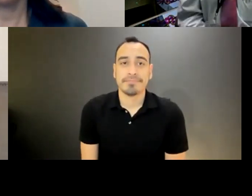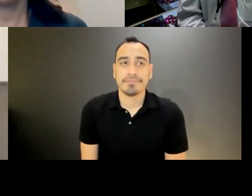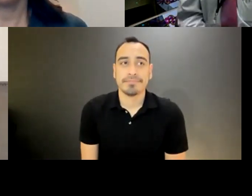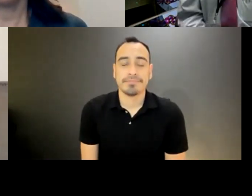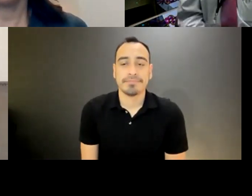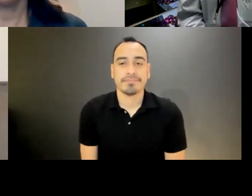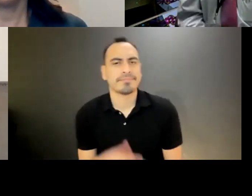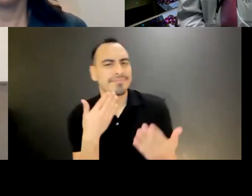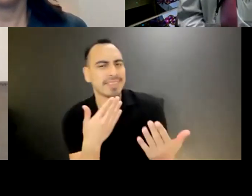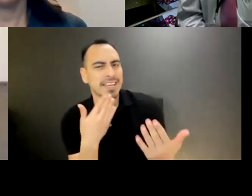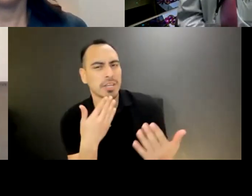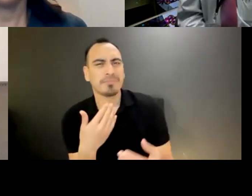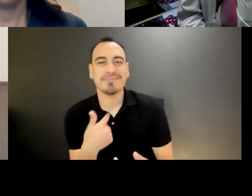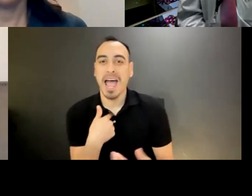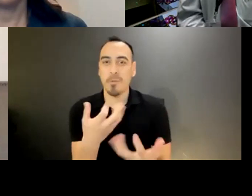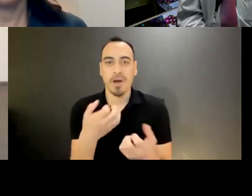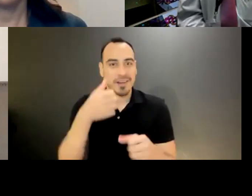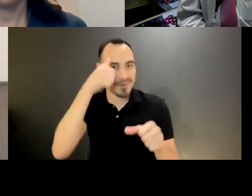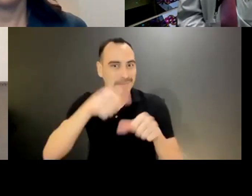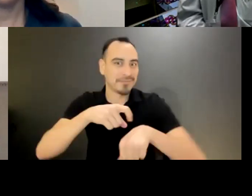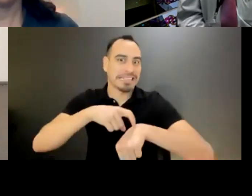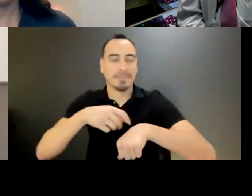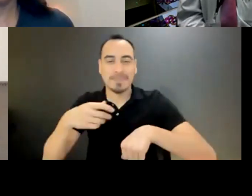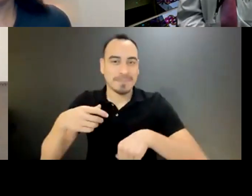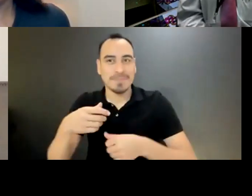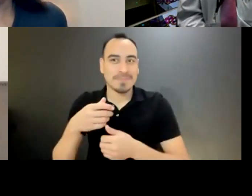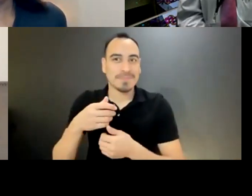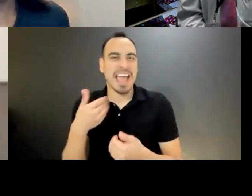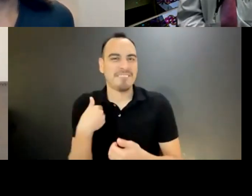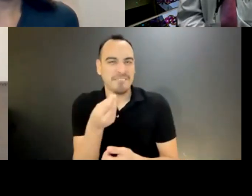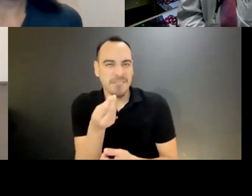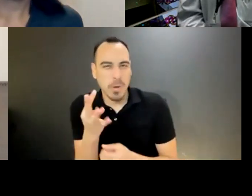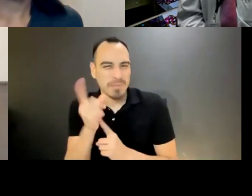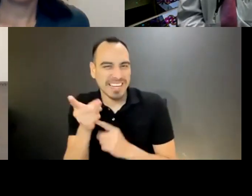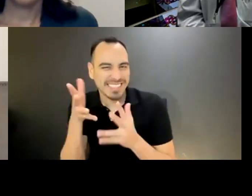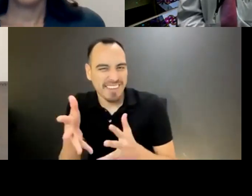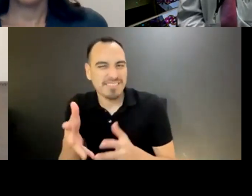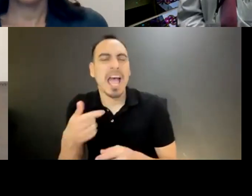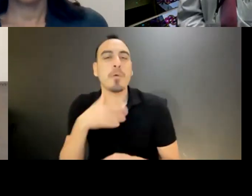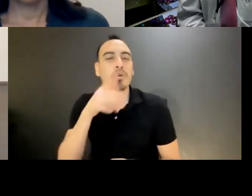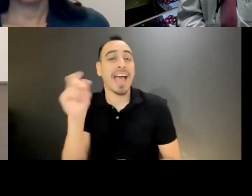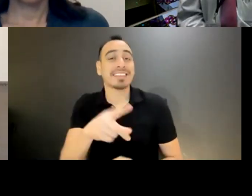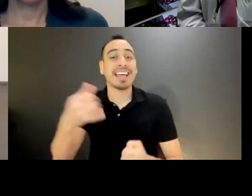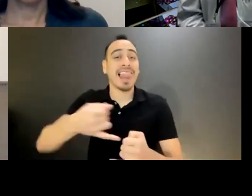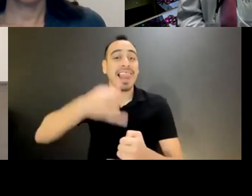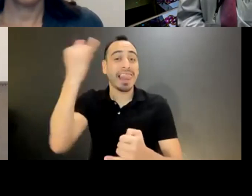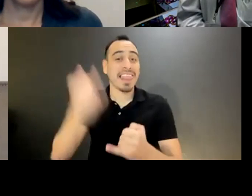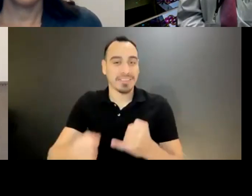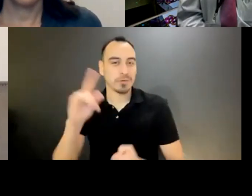Thank you. And I want to be mindful of time. We have a few more minutes, so I'm going to ask our last question of the night.